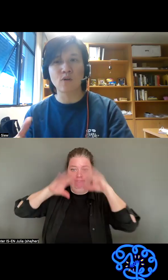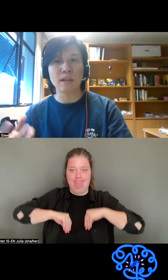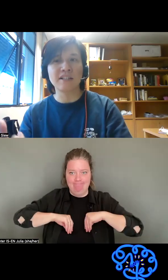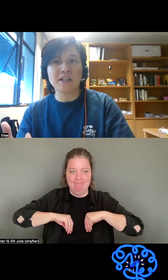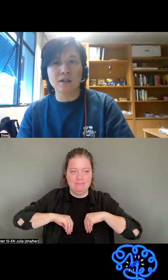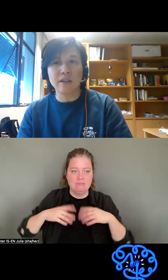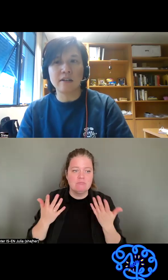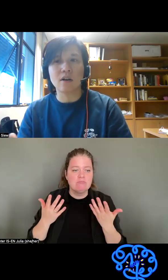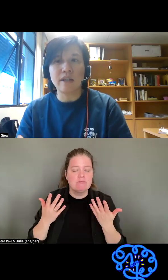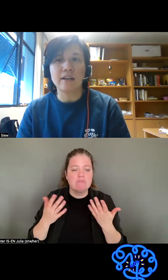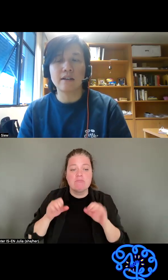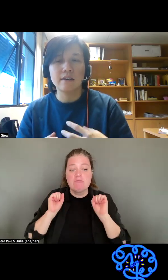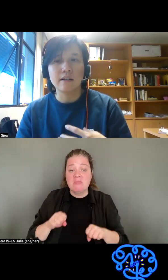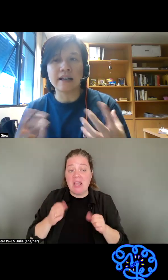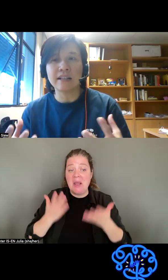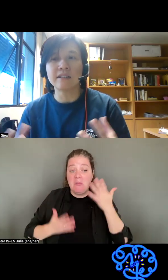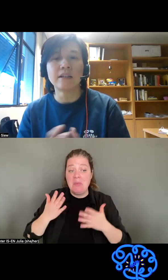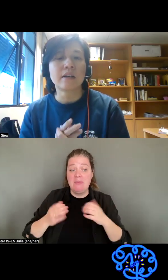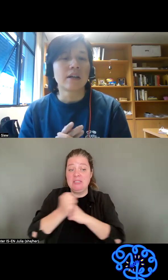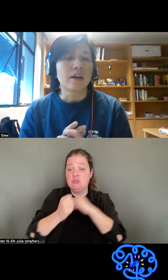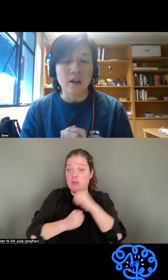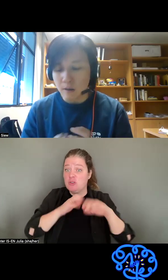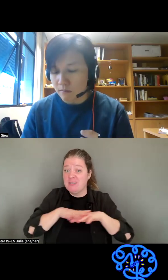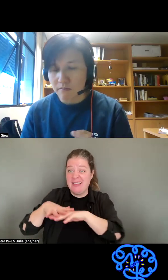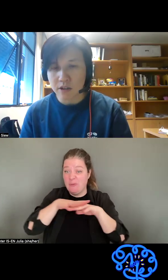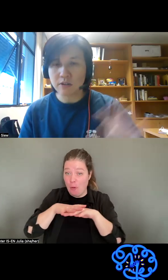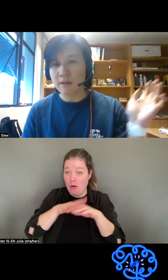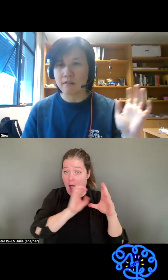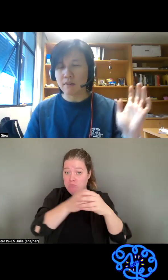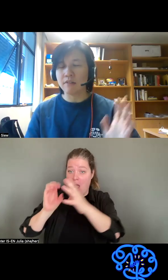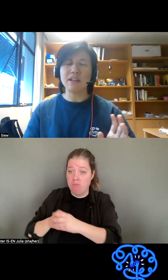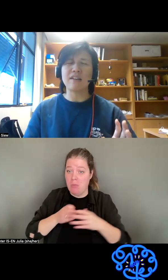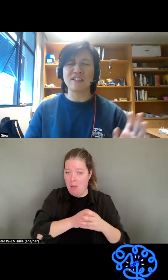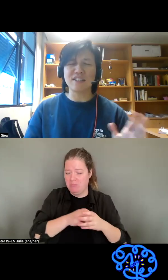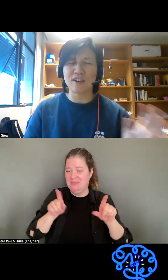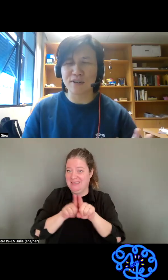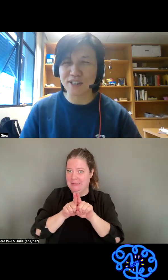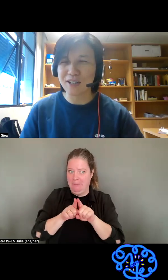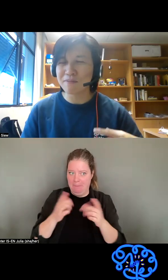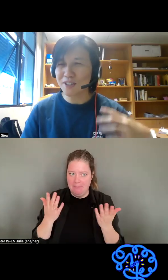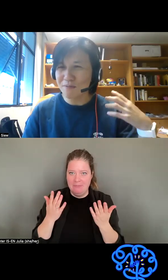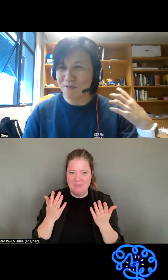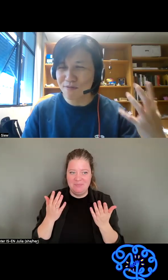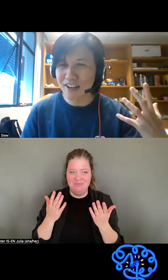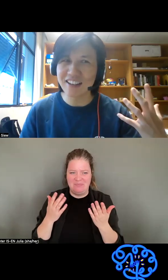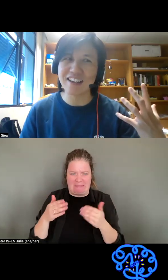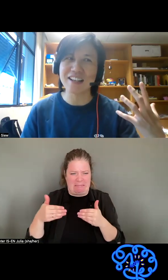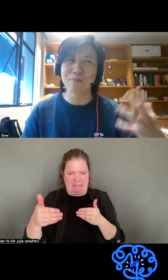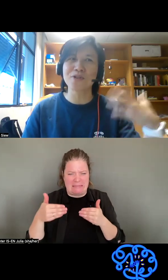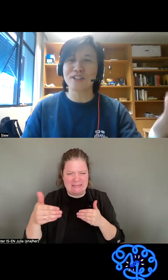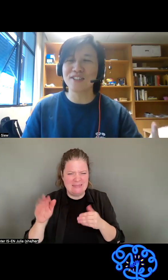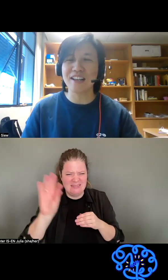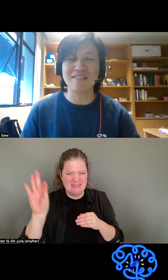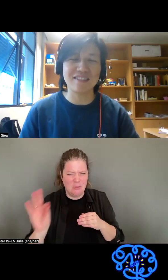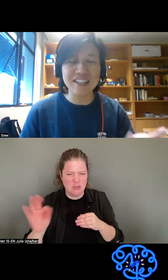like a formalization of that idea. And so I don't think I've answered a lot of questions. There are still, I think it has